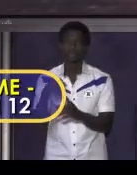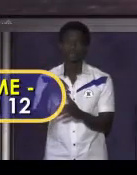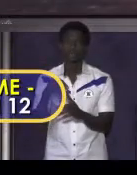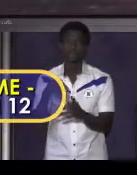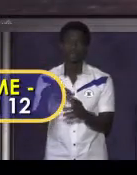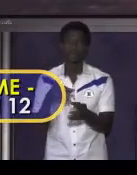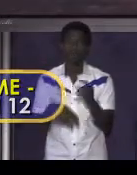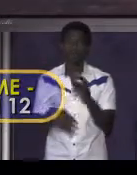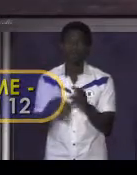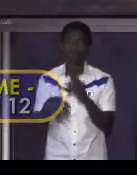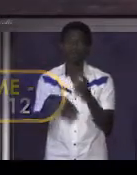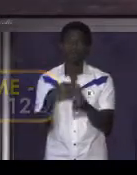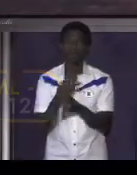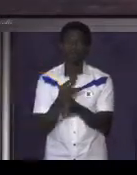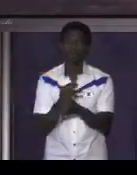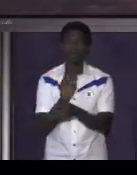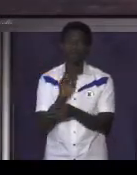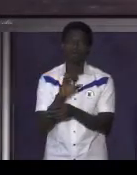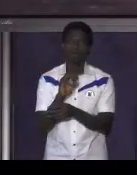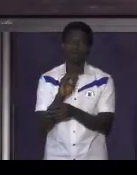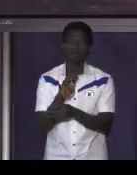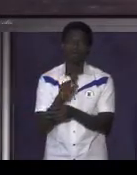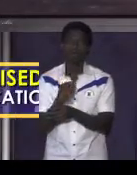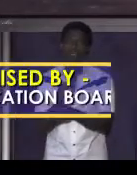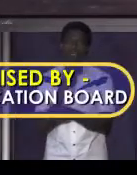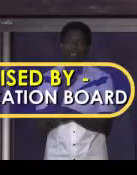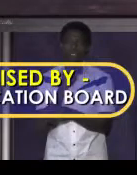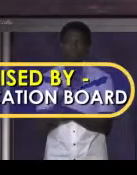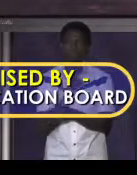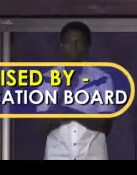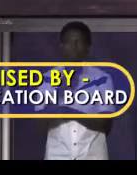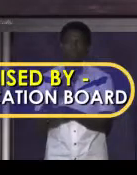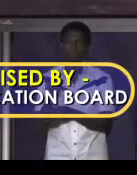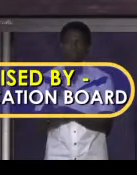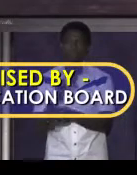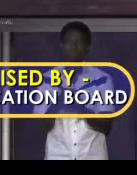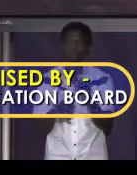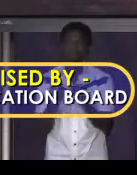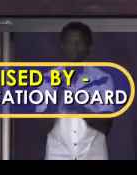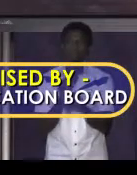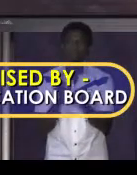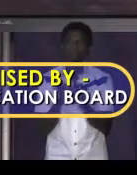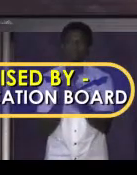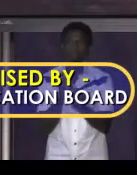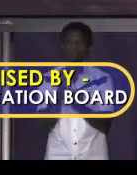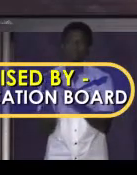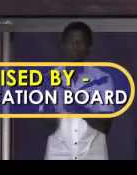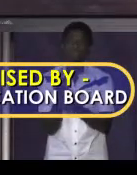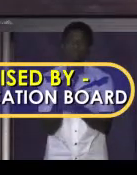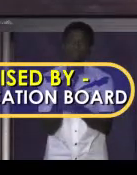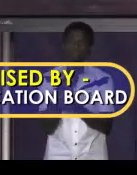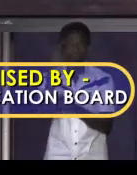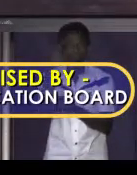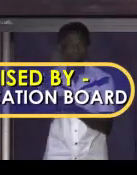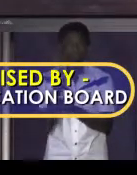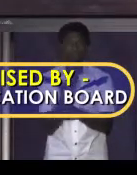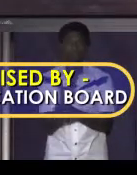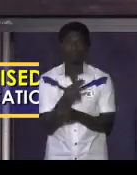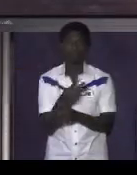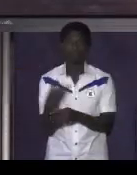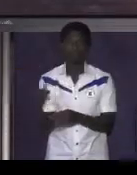or organization. So ECOWAS is a regional international organization because it's only meant for the